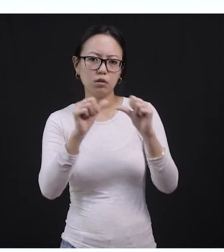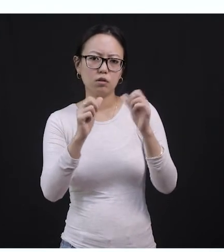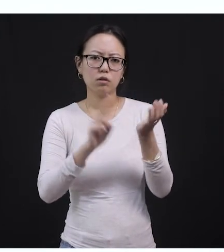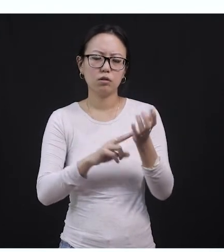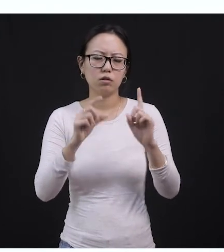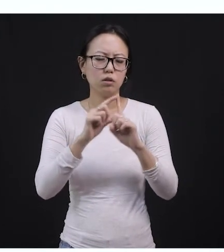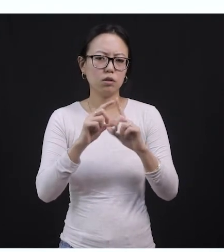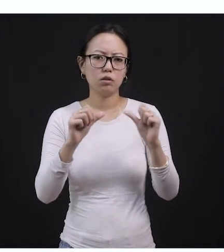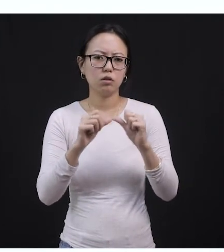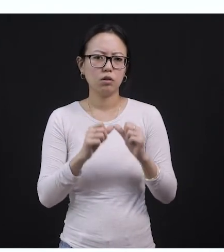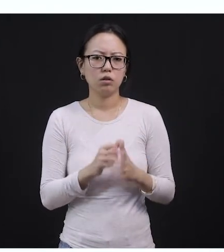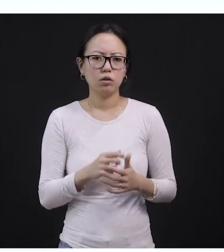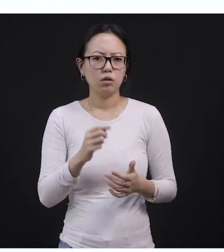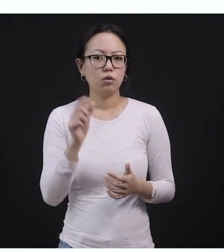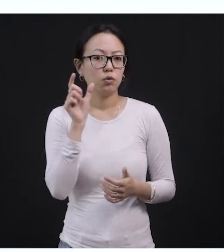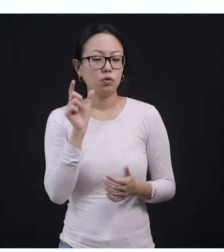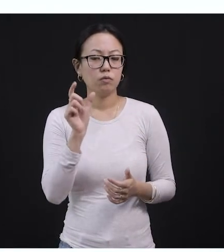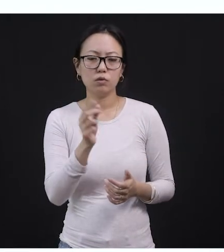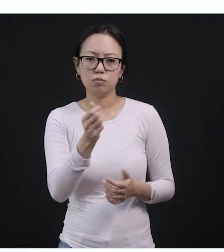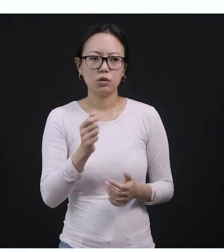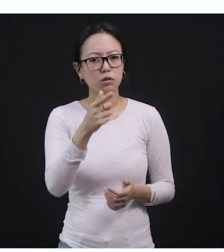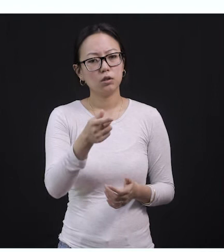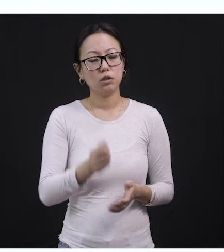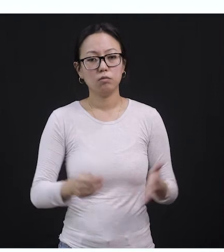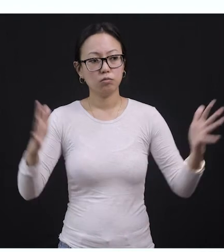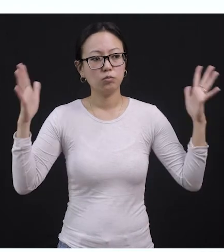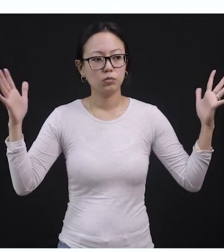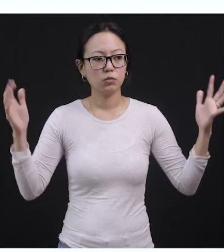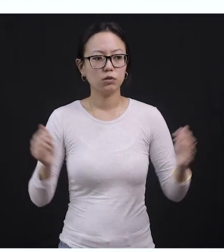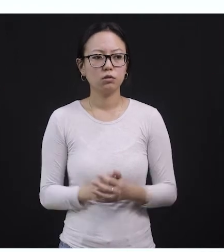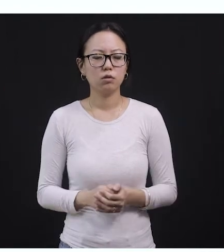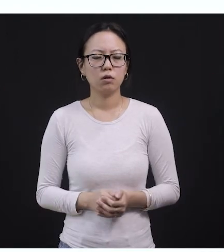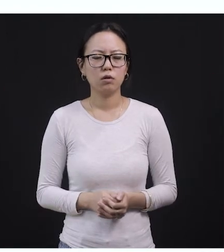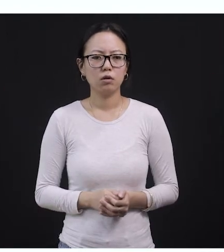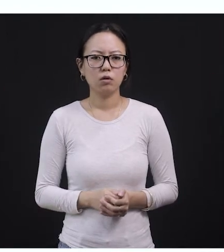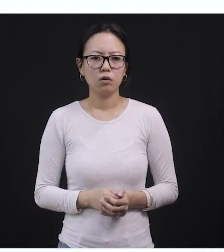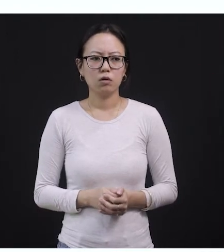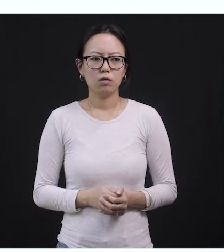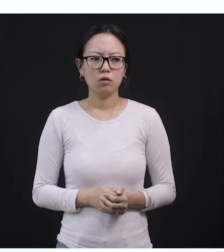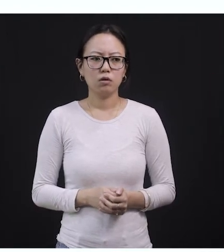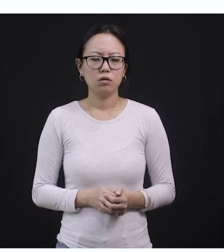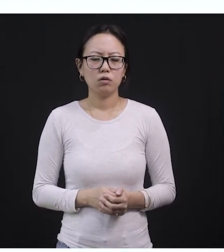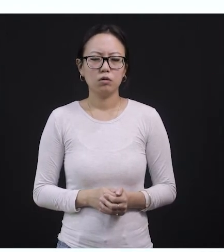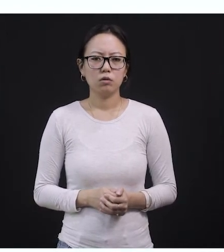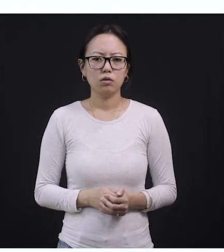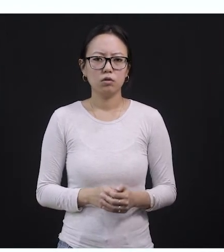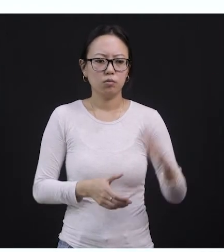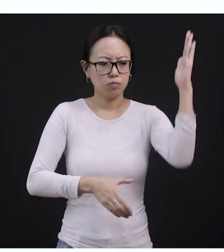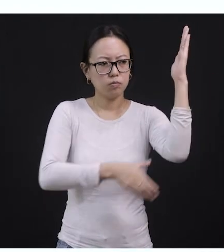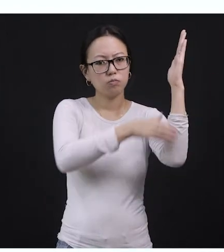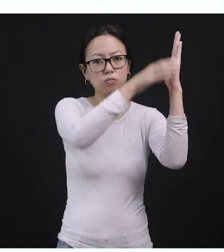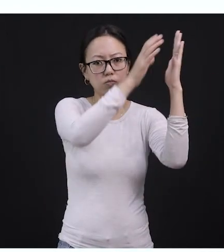so in order to make this university, they have cleared many villages, and finally this six-story university